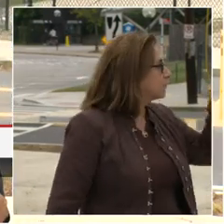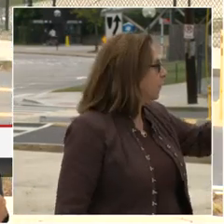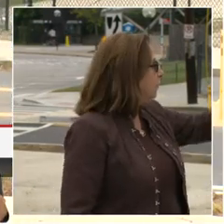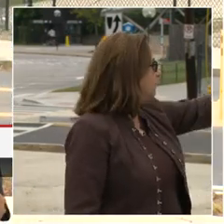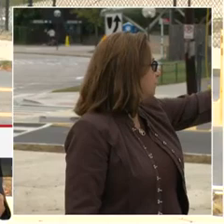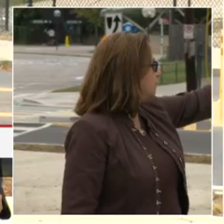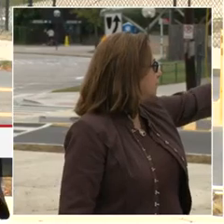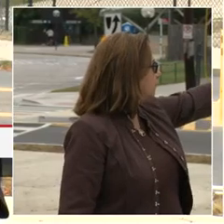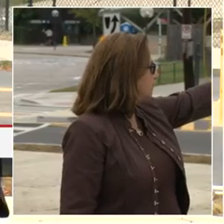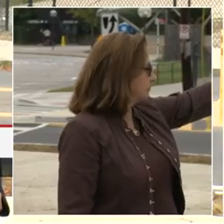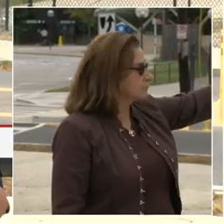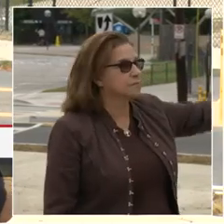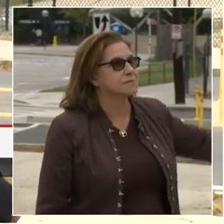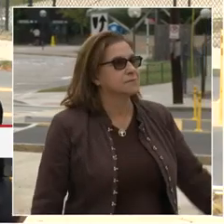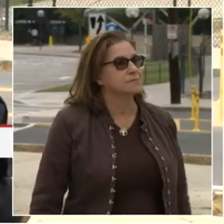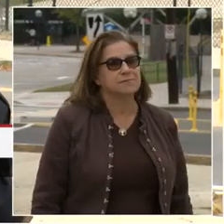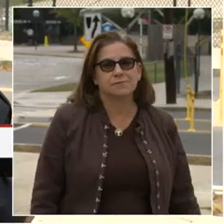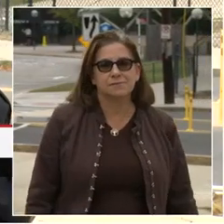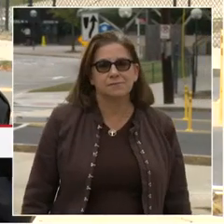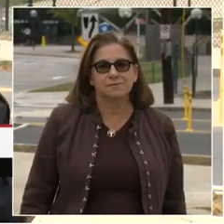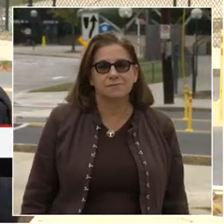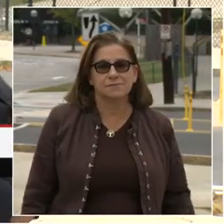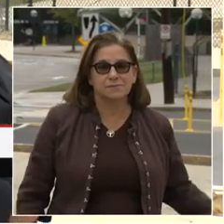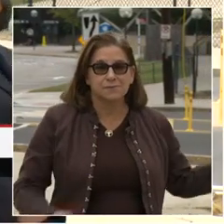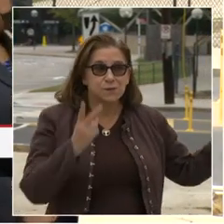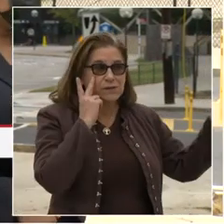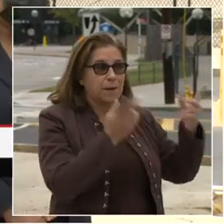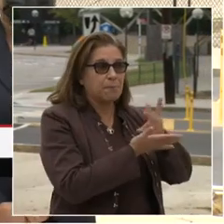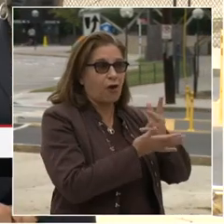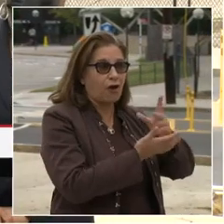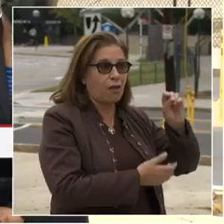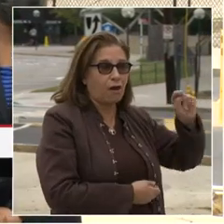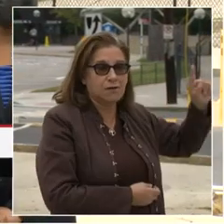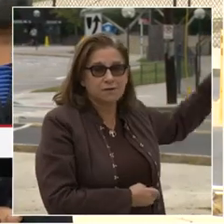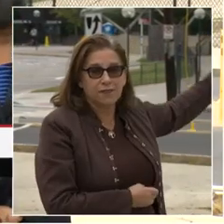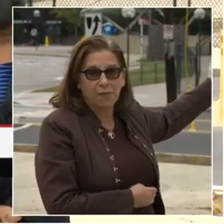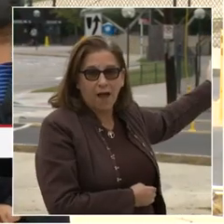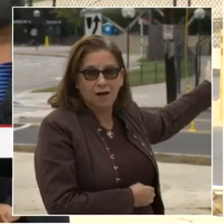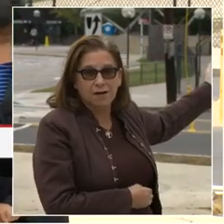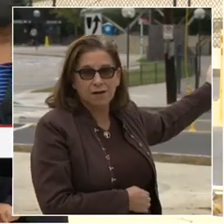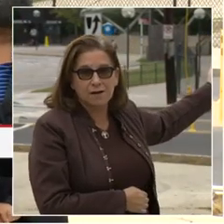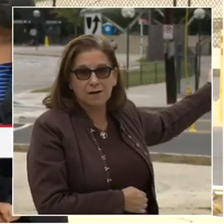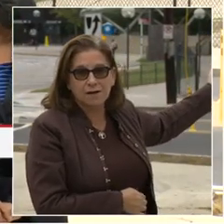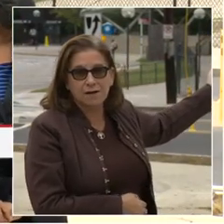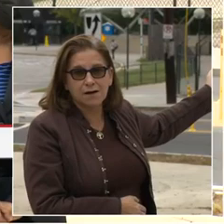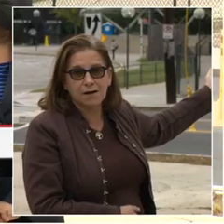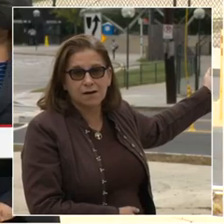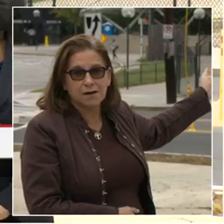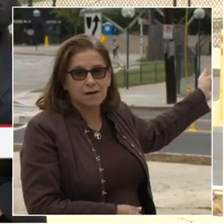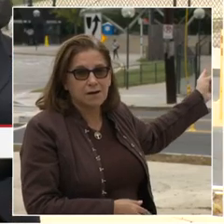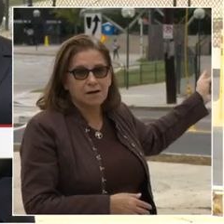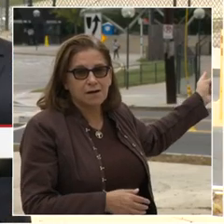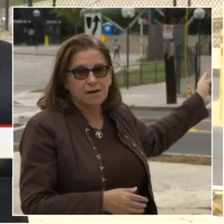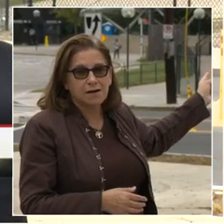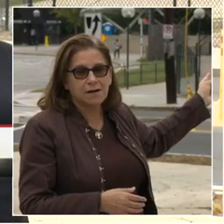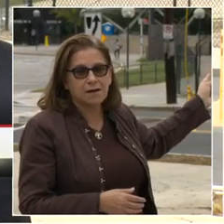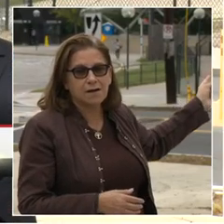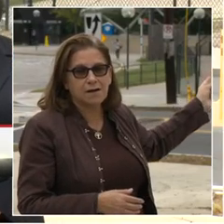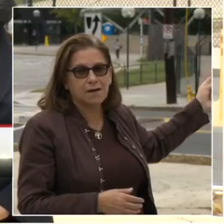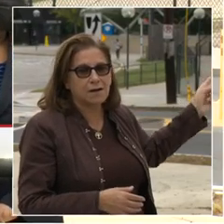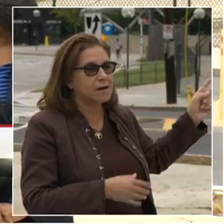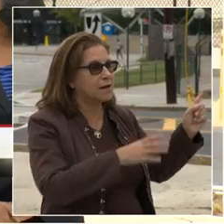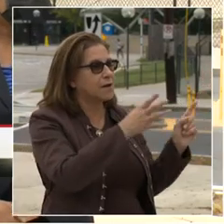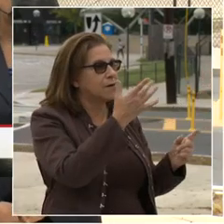parking sign. I'm just trying to figure out why there's no parking there. Probably because the bus need more buses. The buses need more